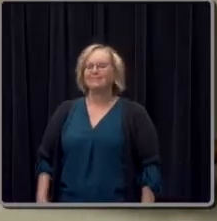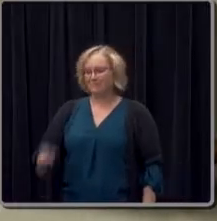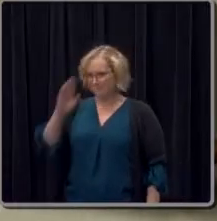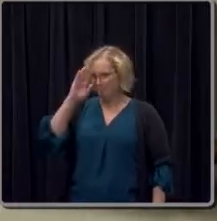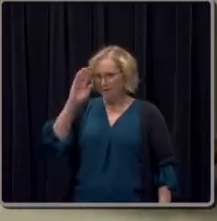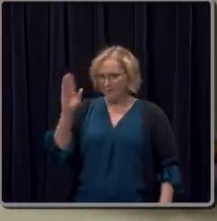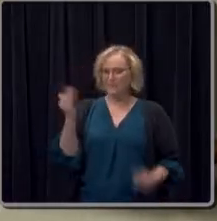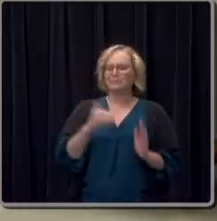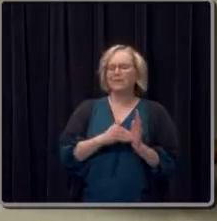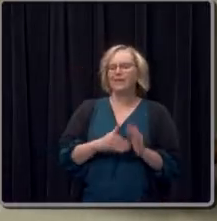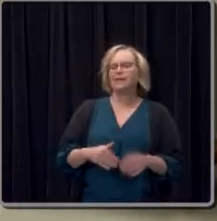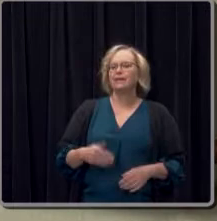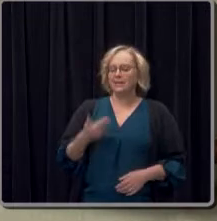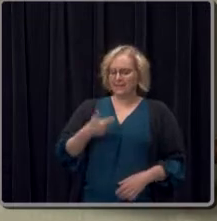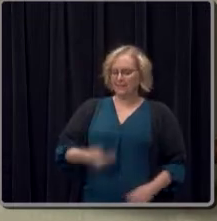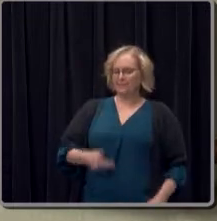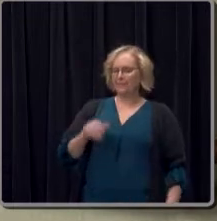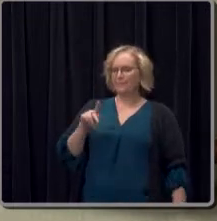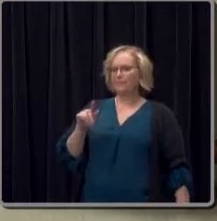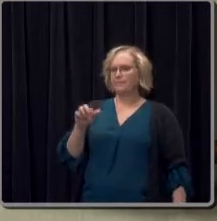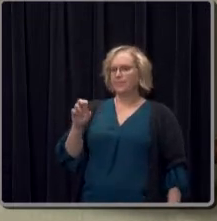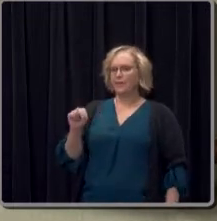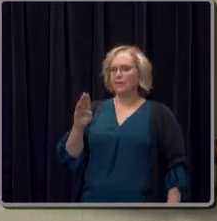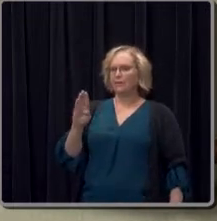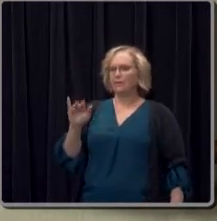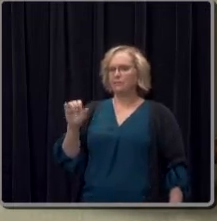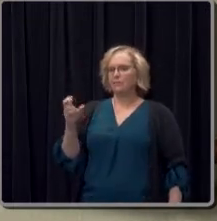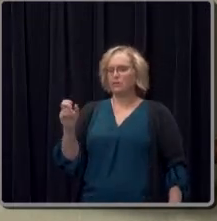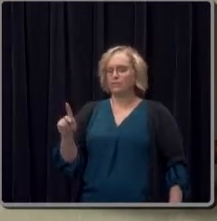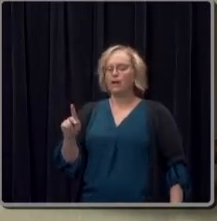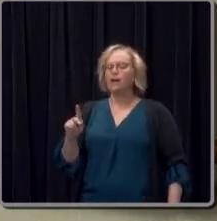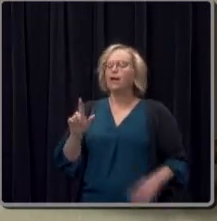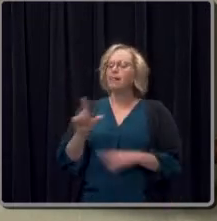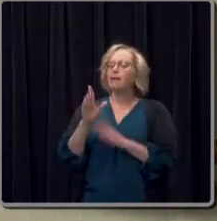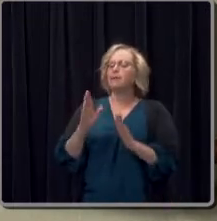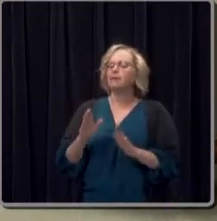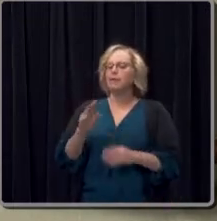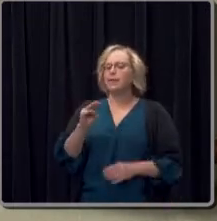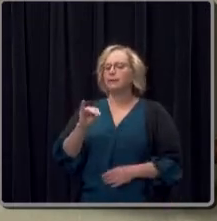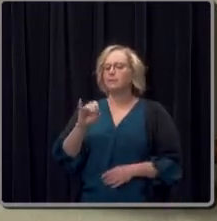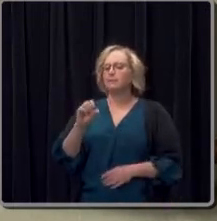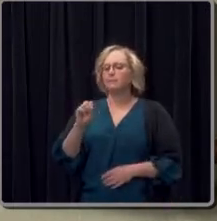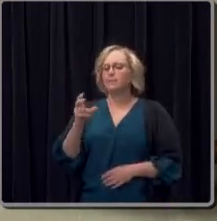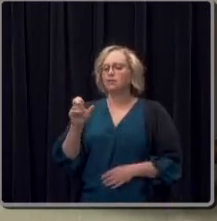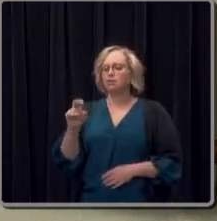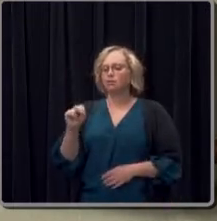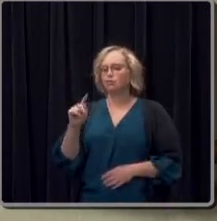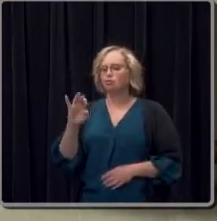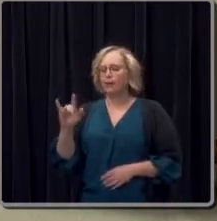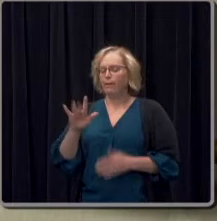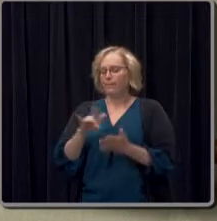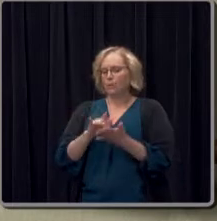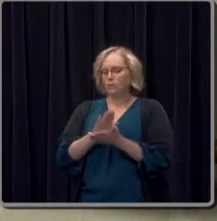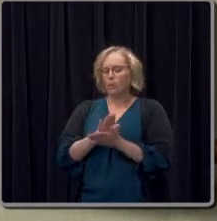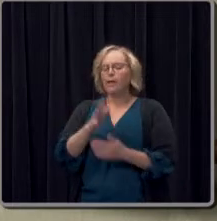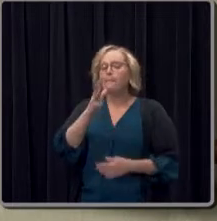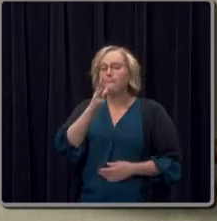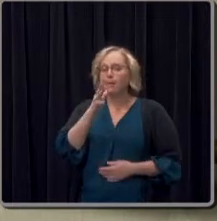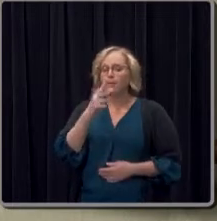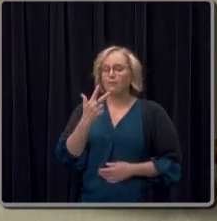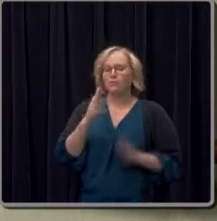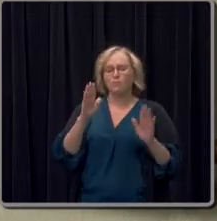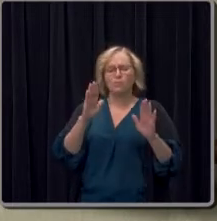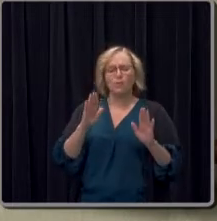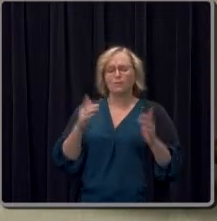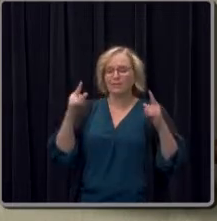Hello again. I am Karen Bishop. I'm the librarian at Mission Trail Middle School and mother of 3 wonderful, successful Olathe